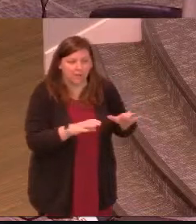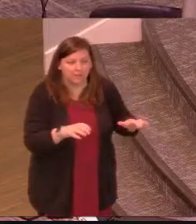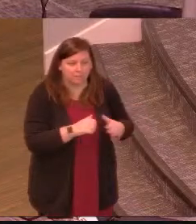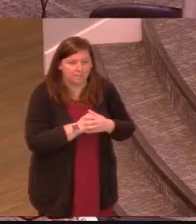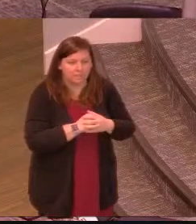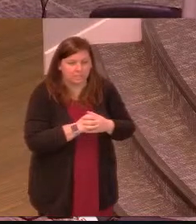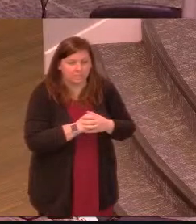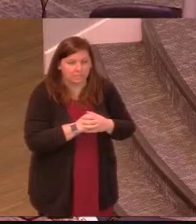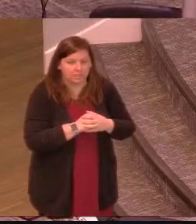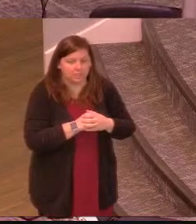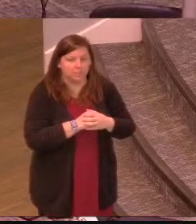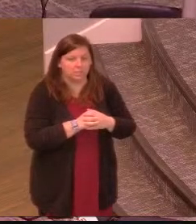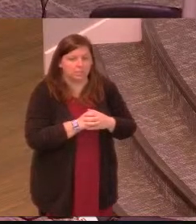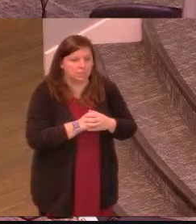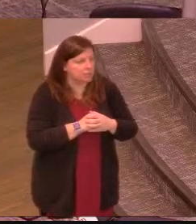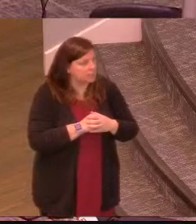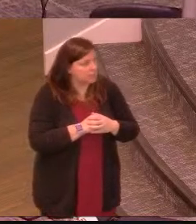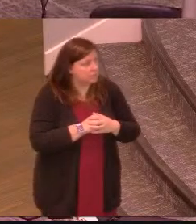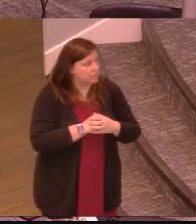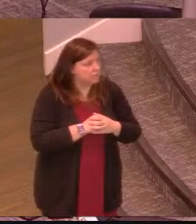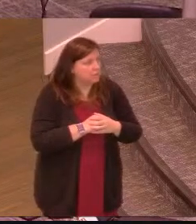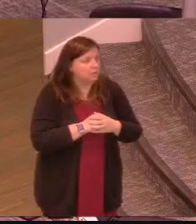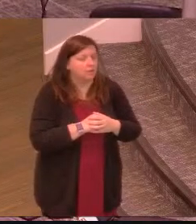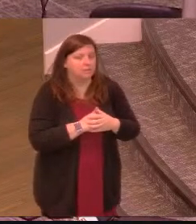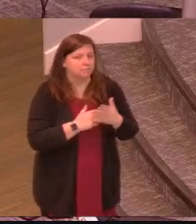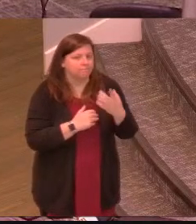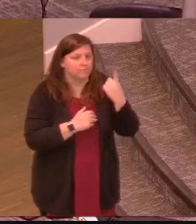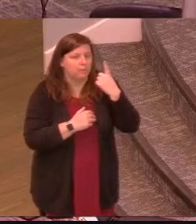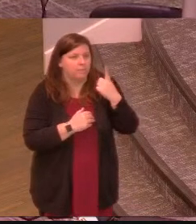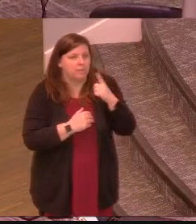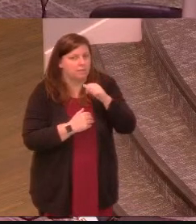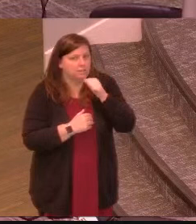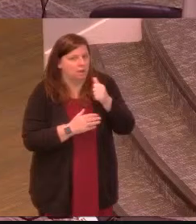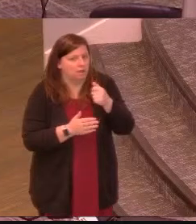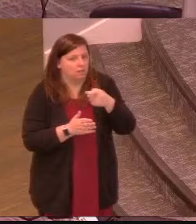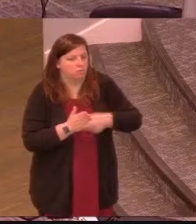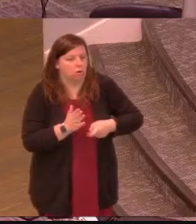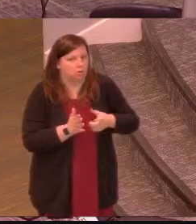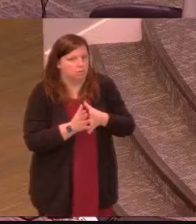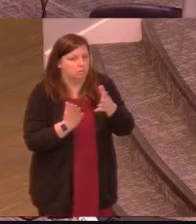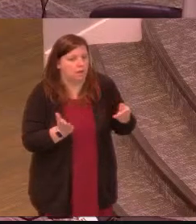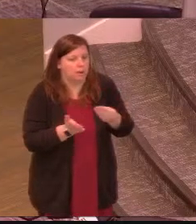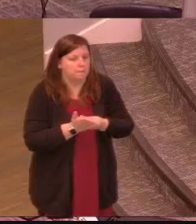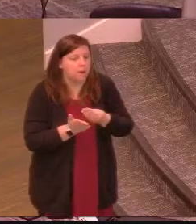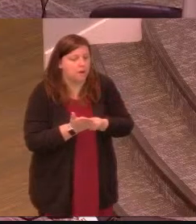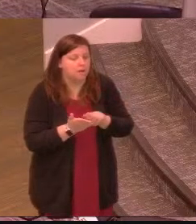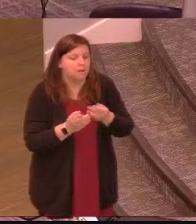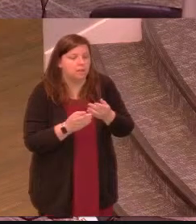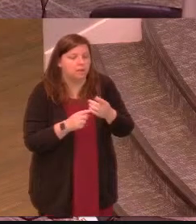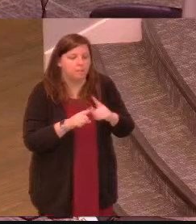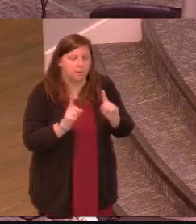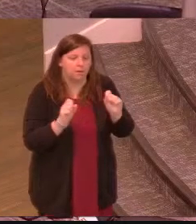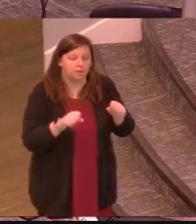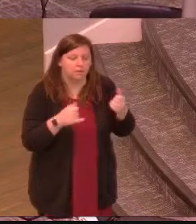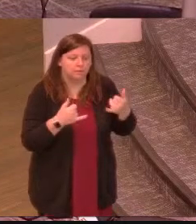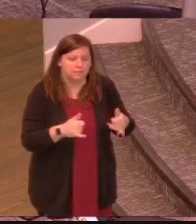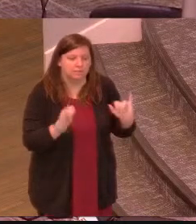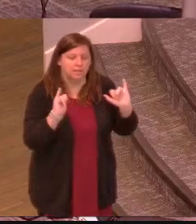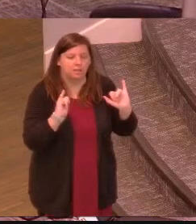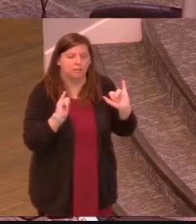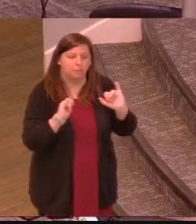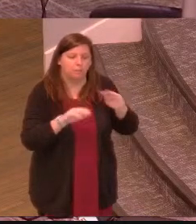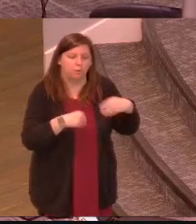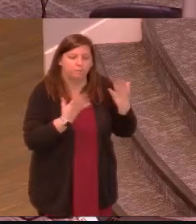a large loss to our budget, and still offer them some semblance of